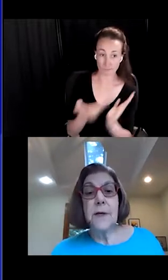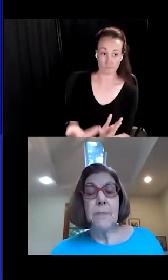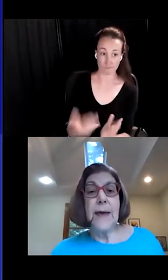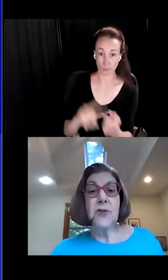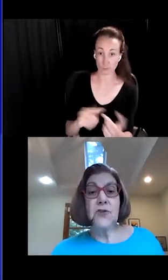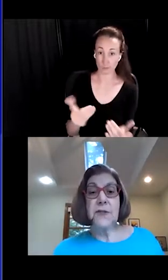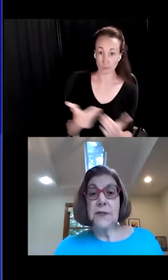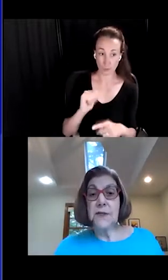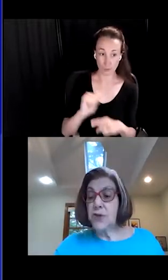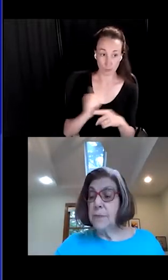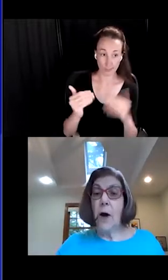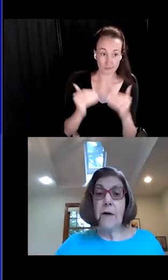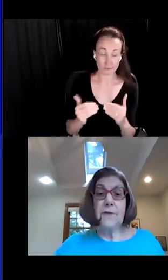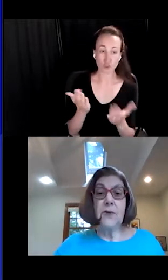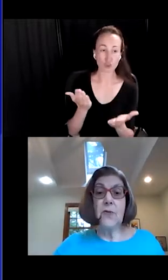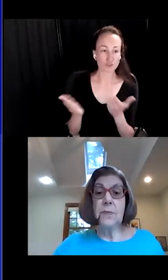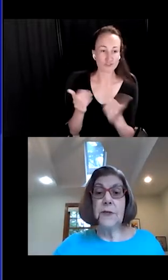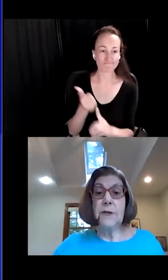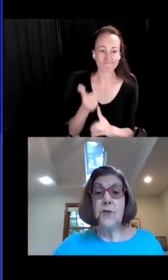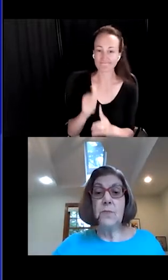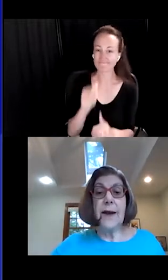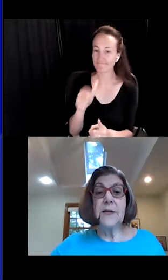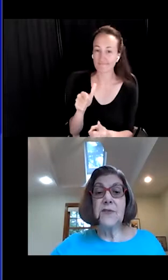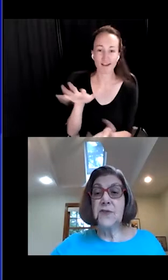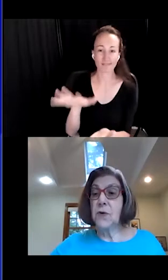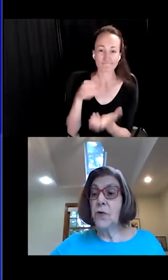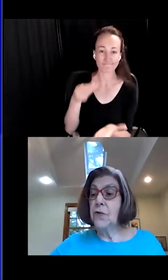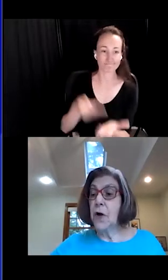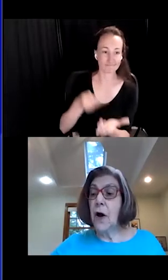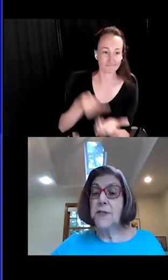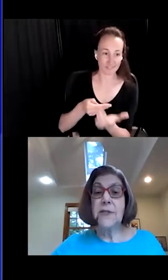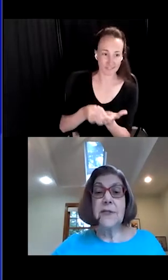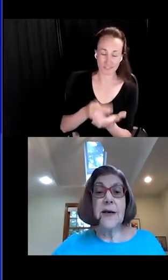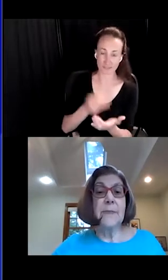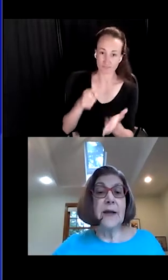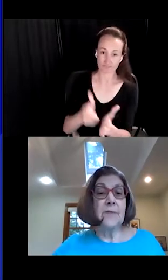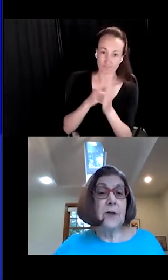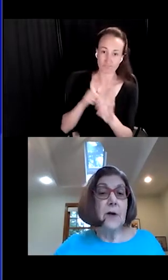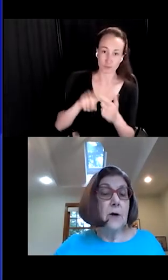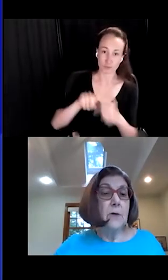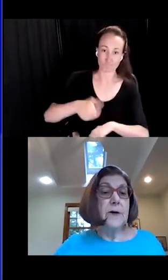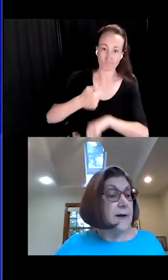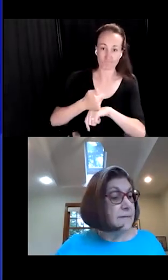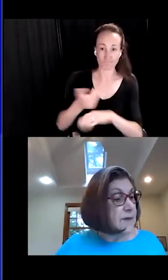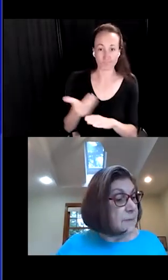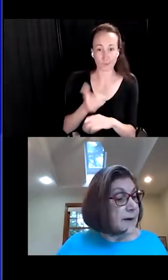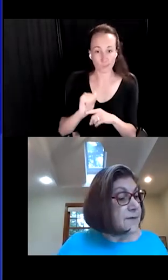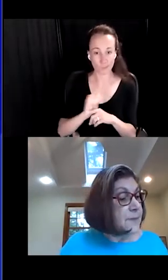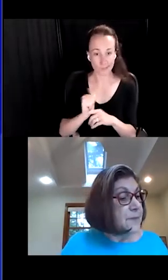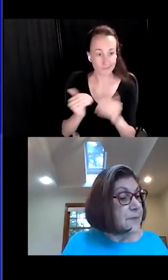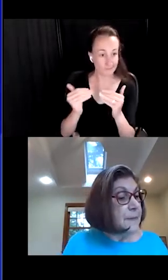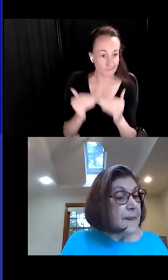it. Managers and leadership often don't believe new practices are worth the cost in time and effort, or none of the